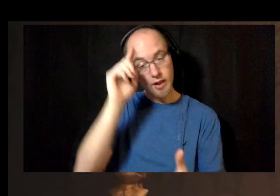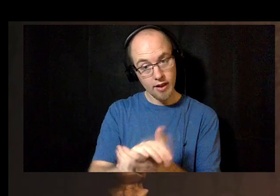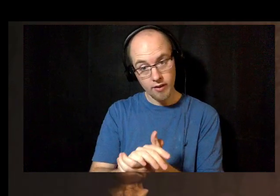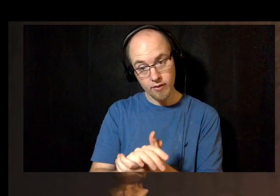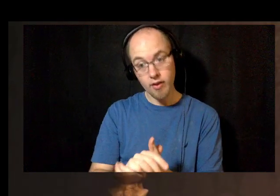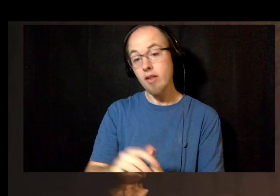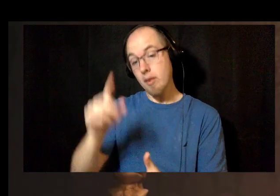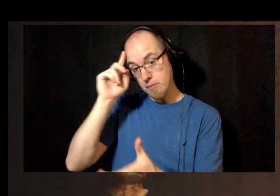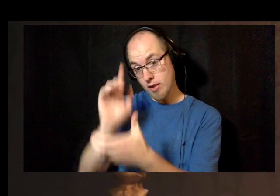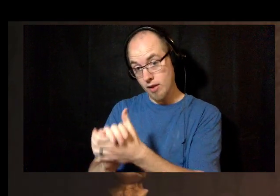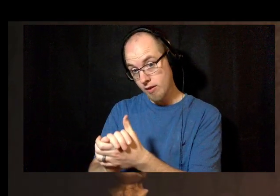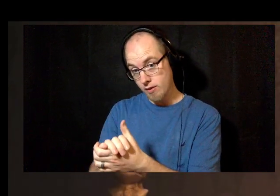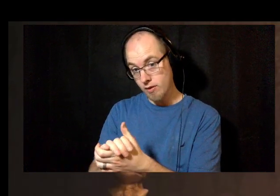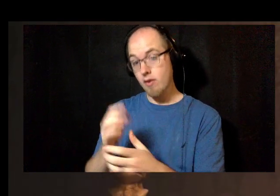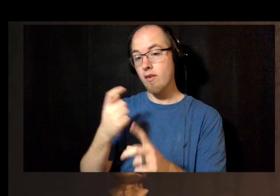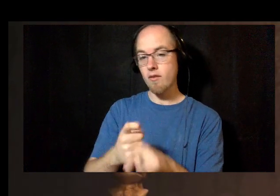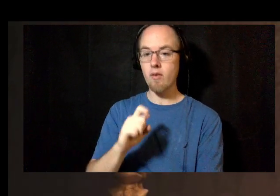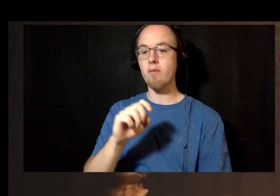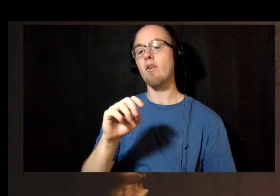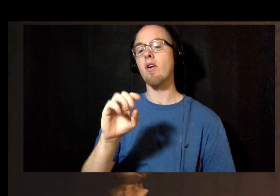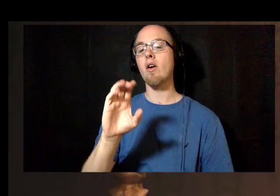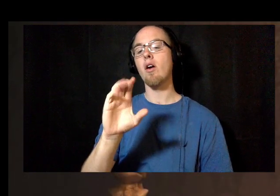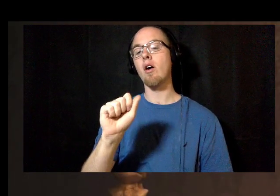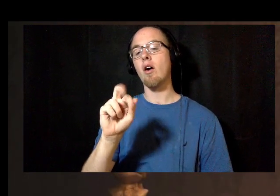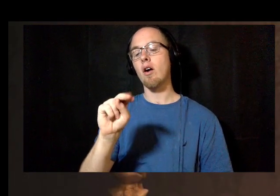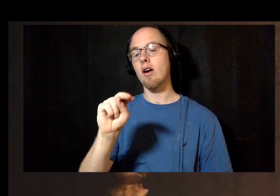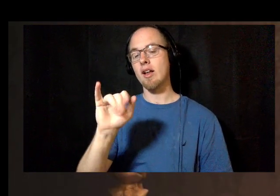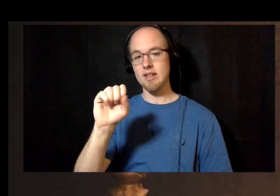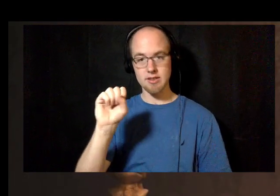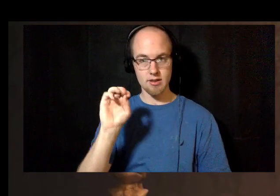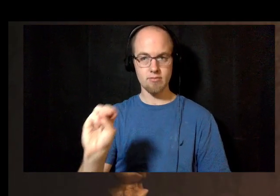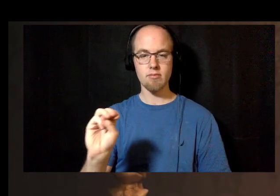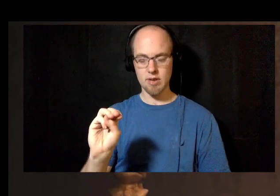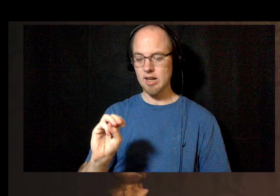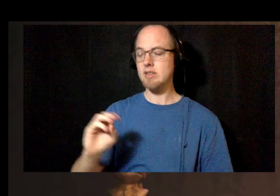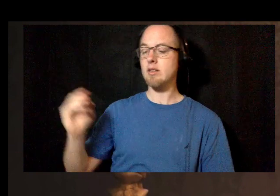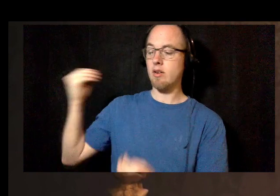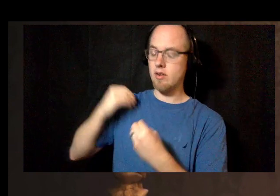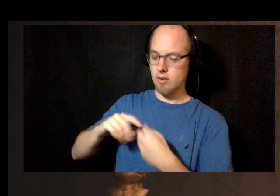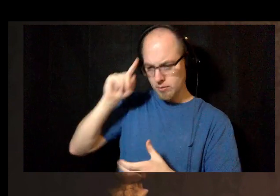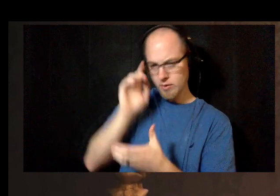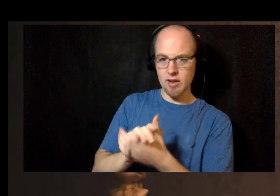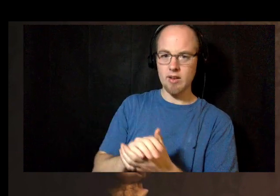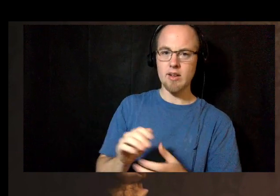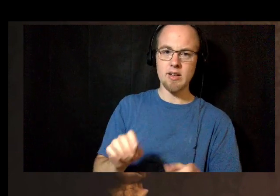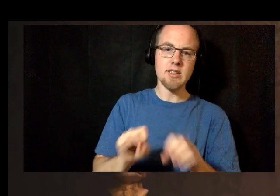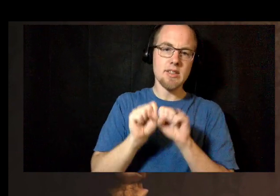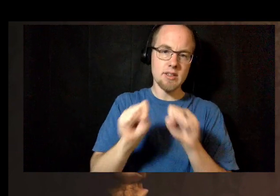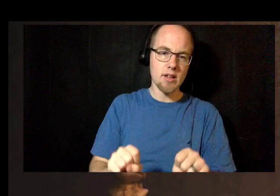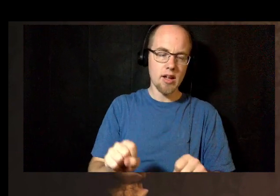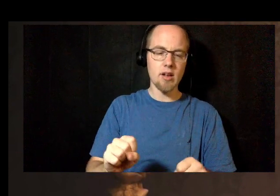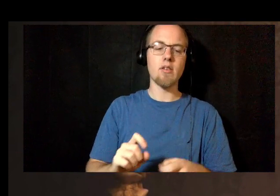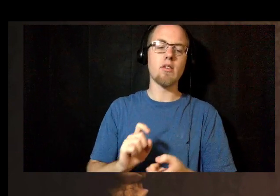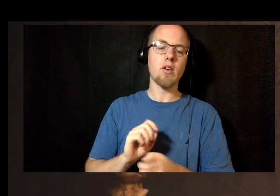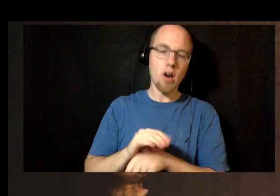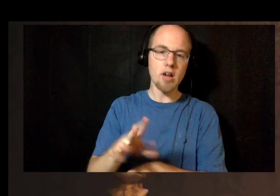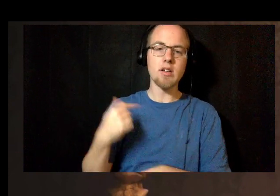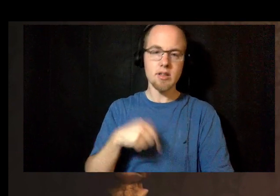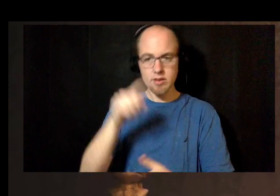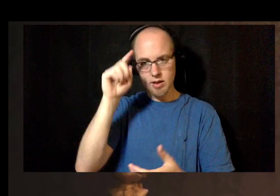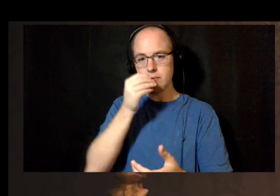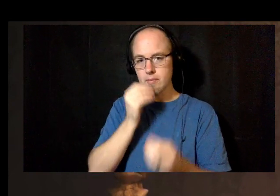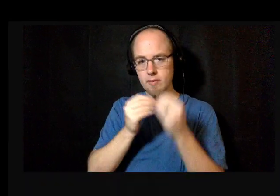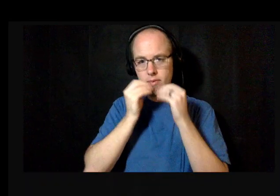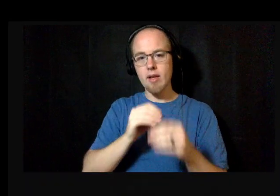particular belief is called carnism. It's an inherited belief system that sort of conditions us to eat meat. And the notion is